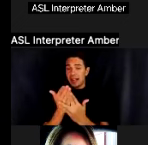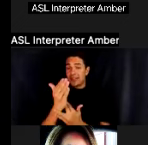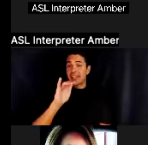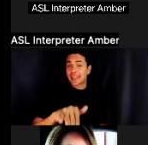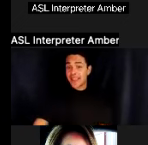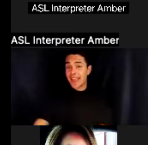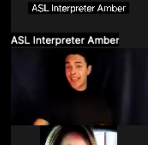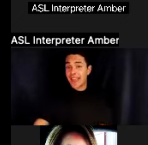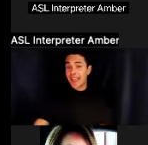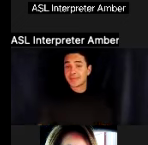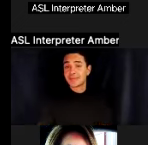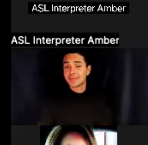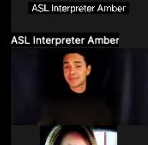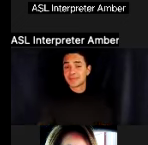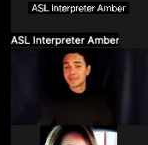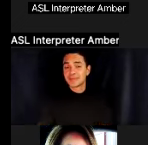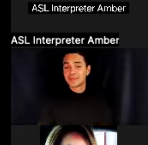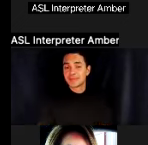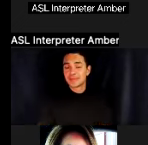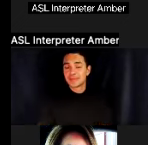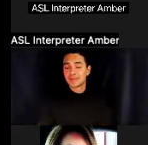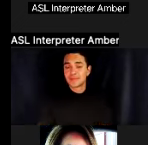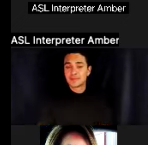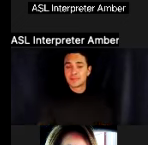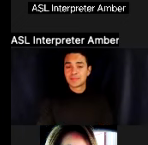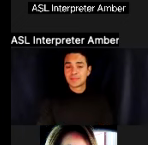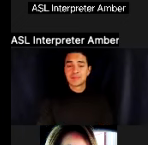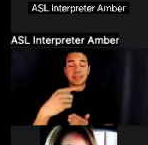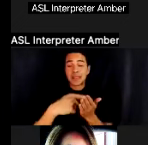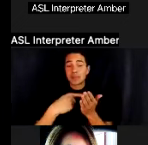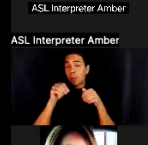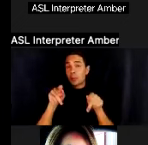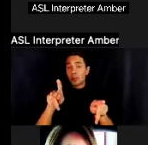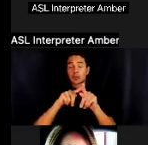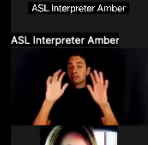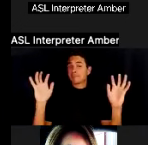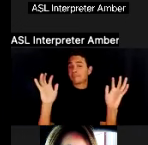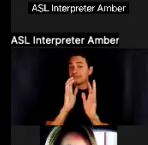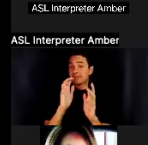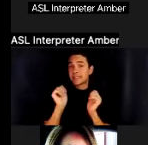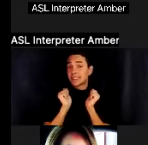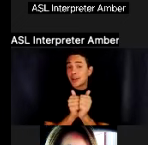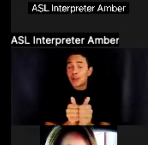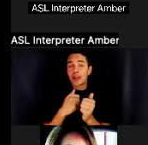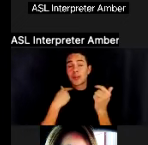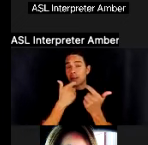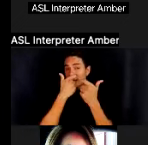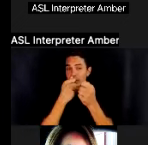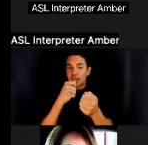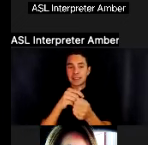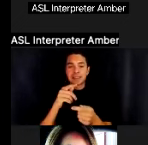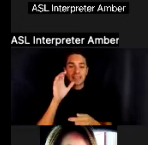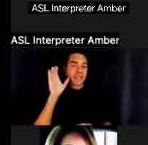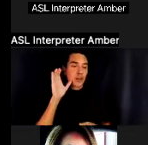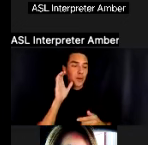sometimes I think there's an opportunity to bring people together and I'm always interested to hear about sort of the things